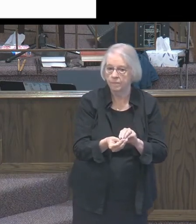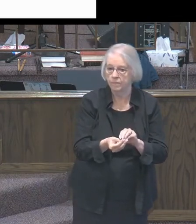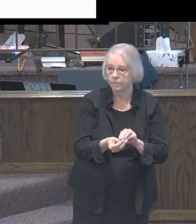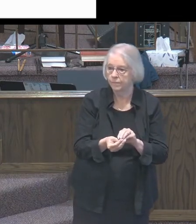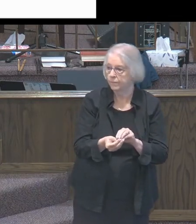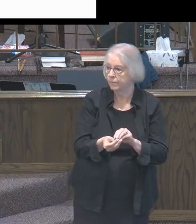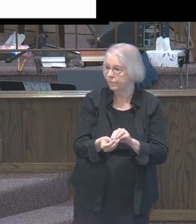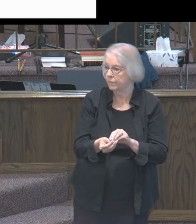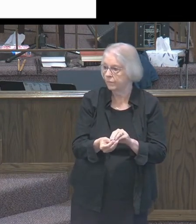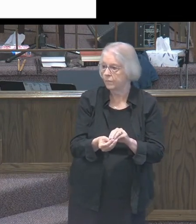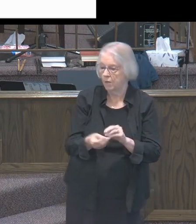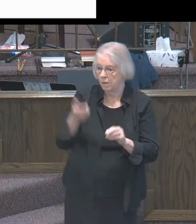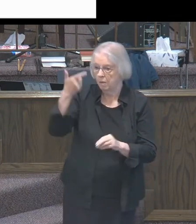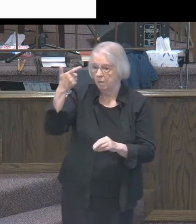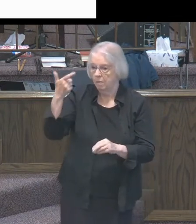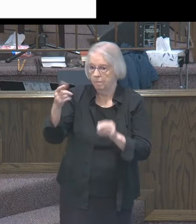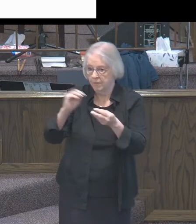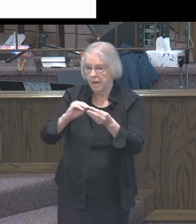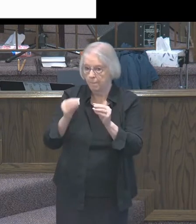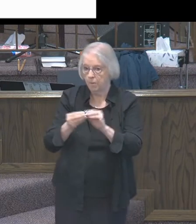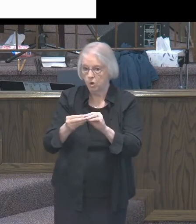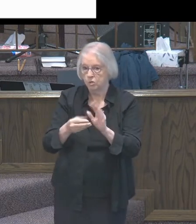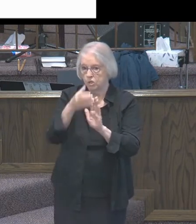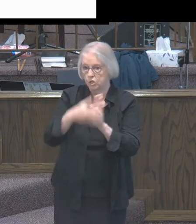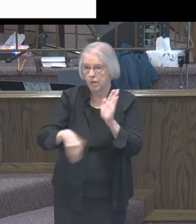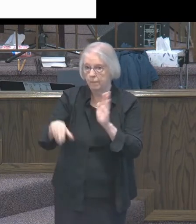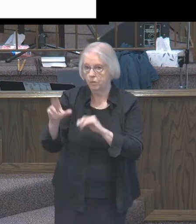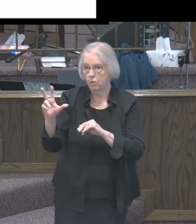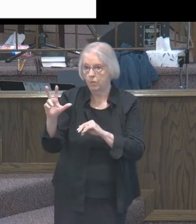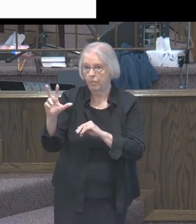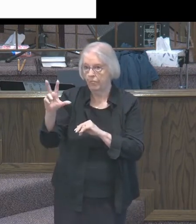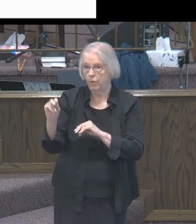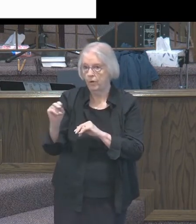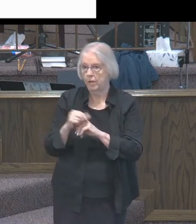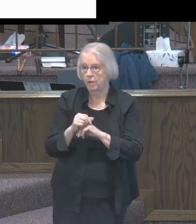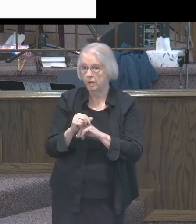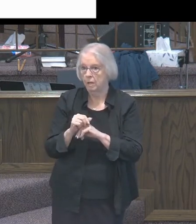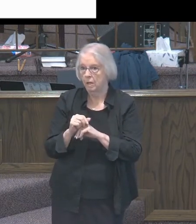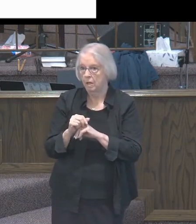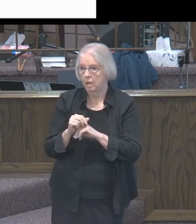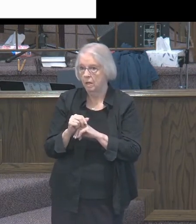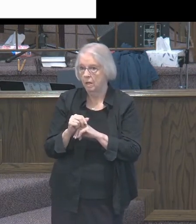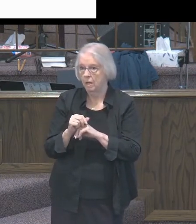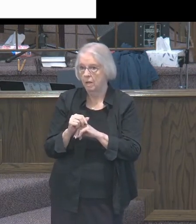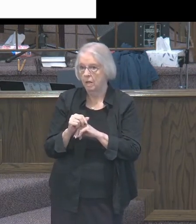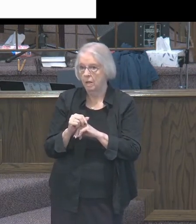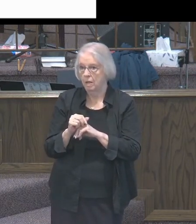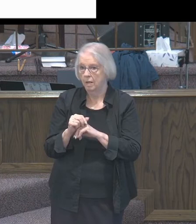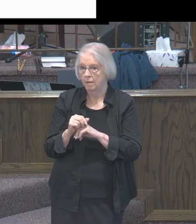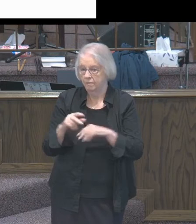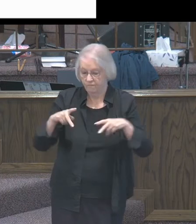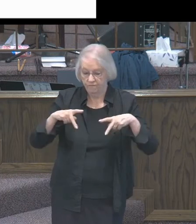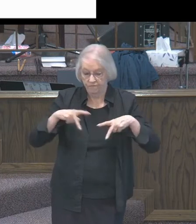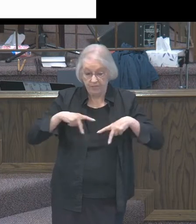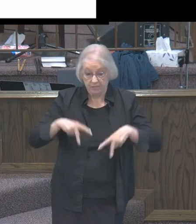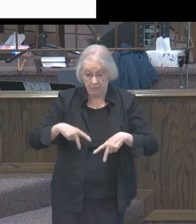of Numbers 35:30, okay, the physical act